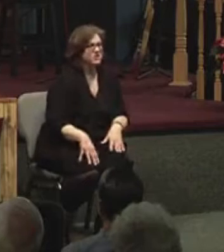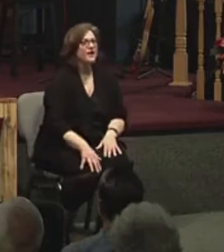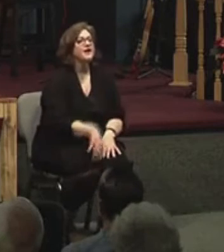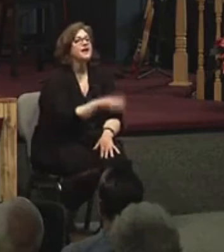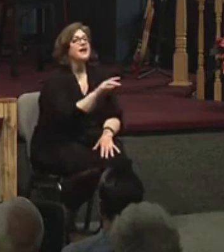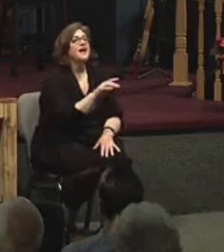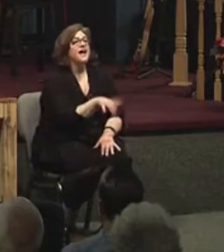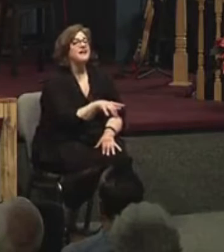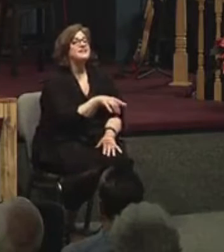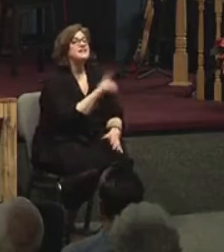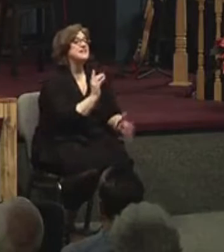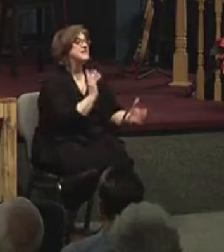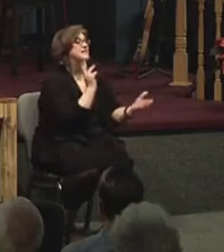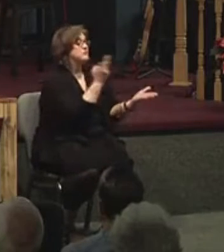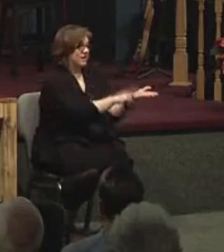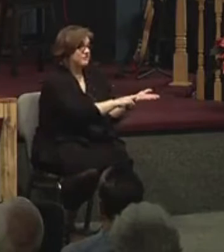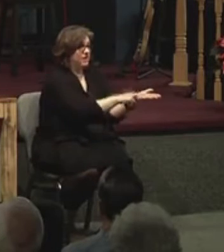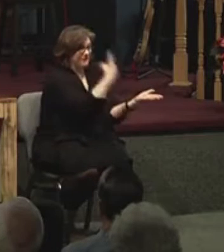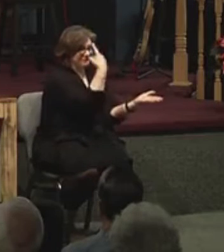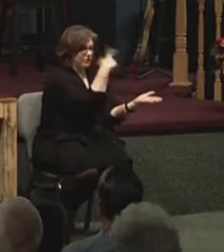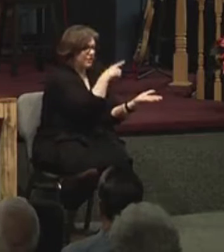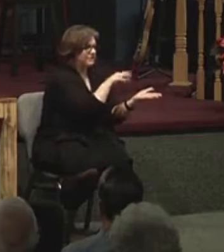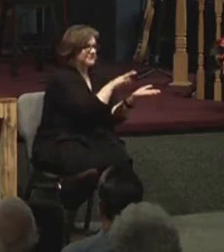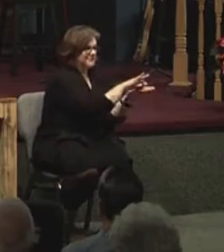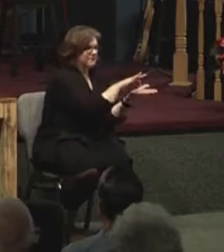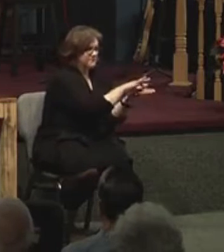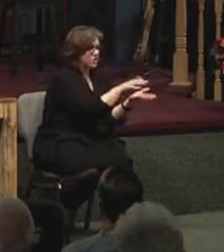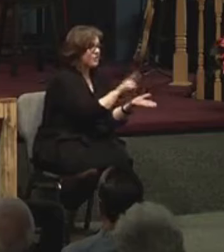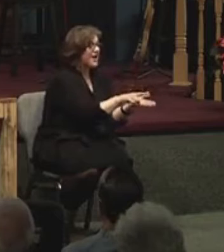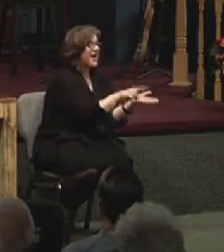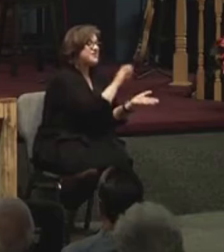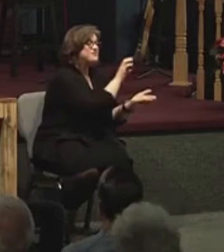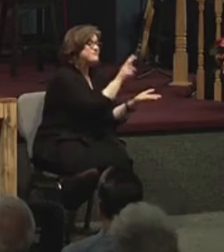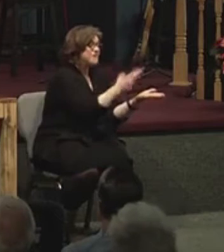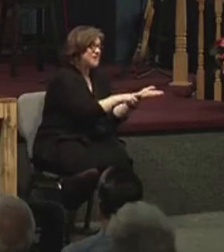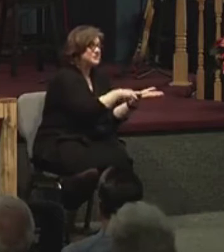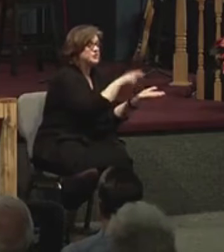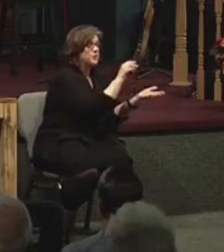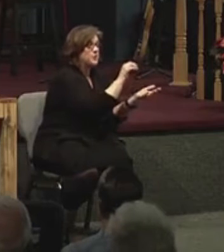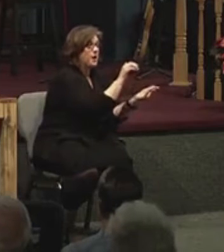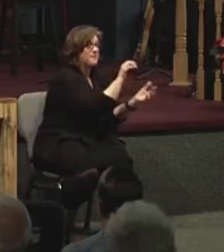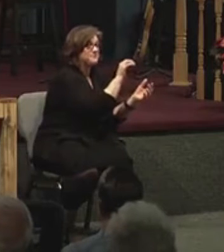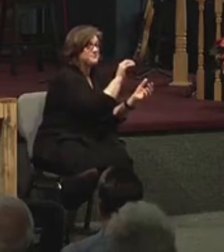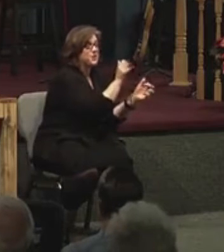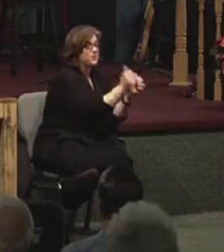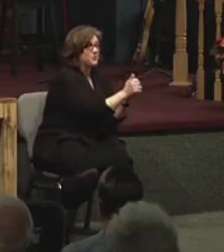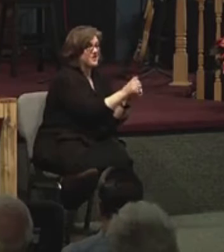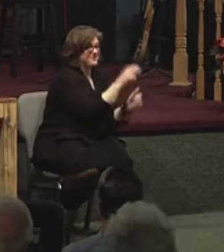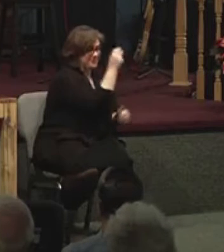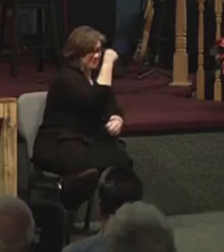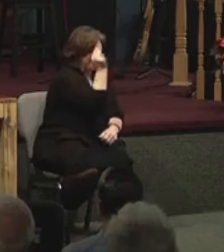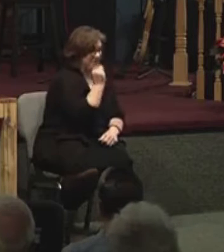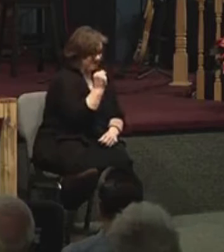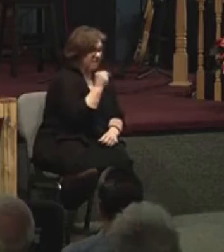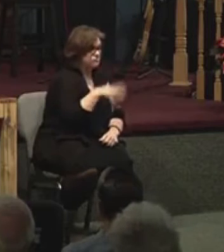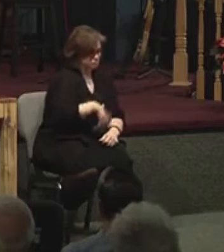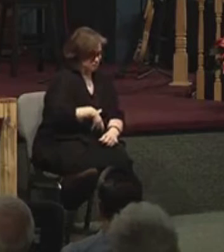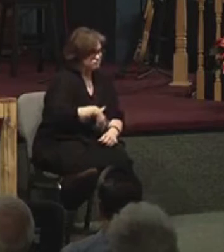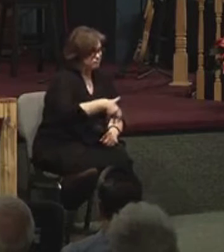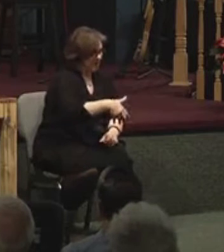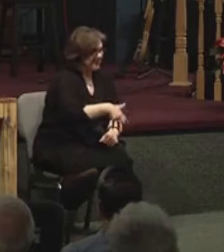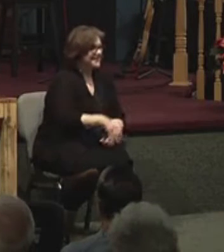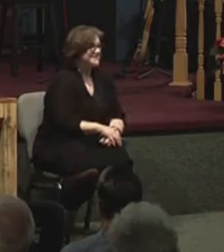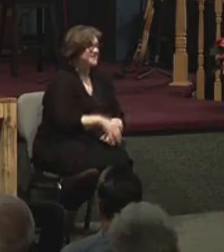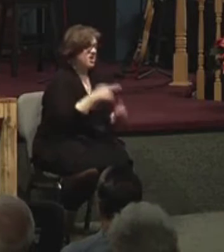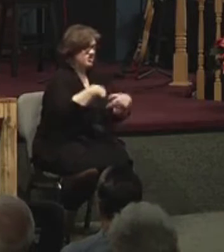David. He went there to be registered with Mary, who was pledged to be married to him and was expecting a child. While they were there,